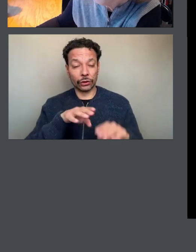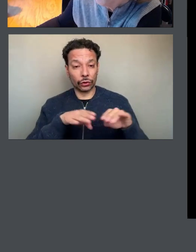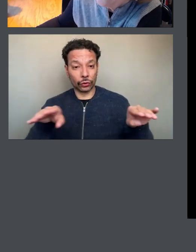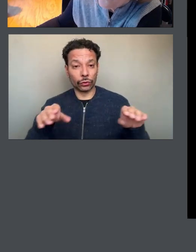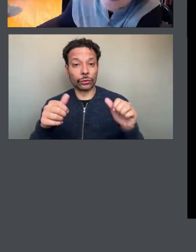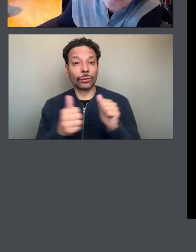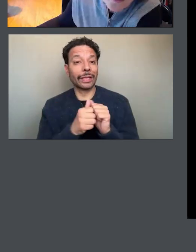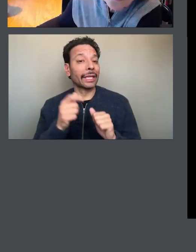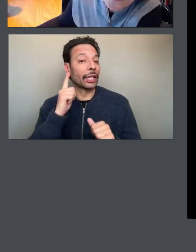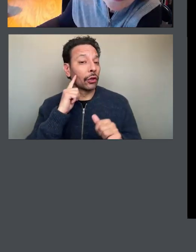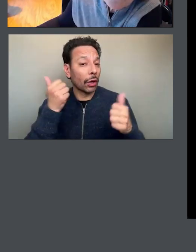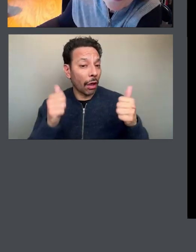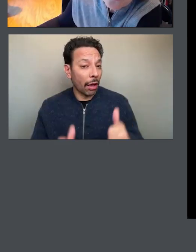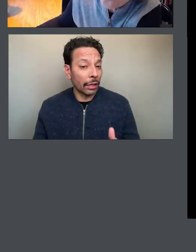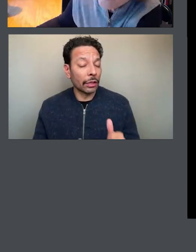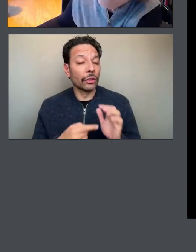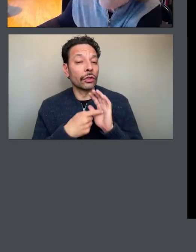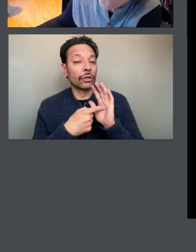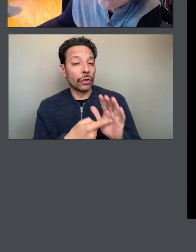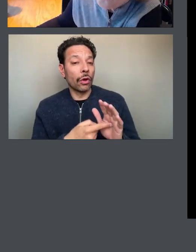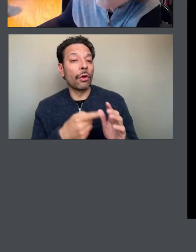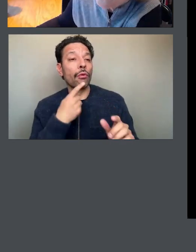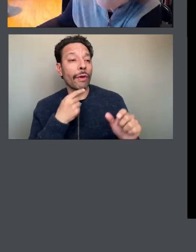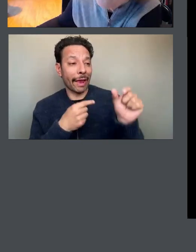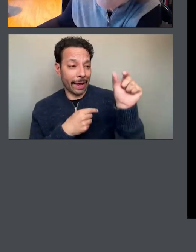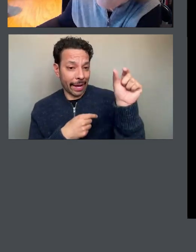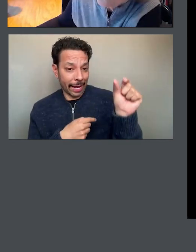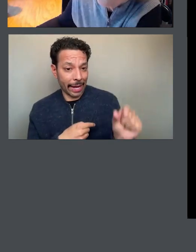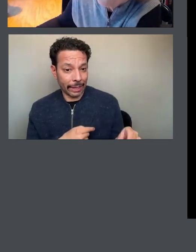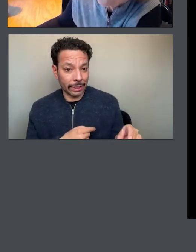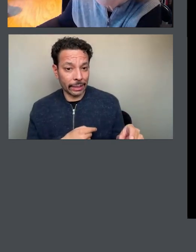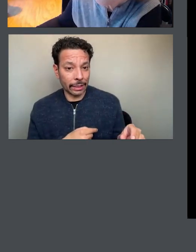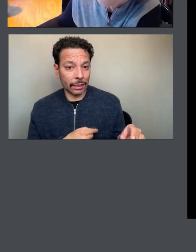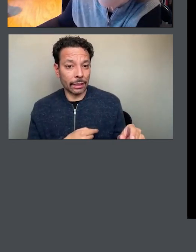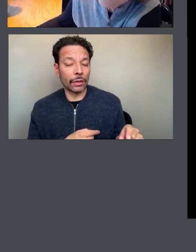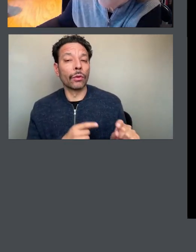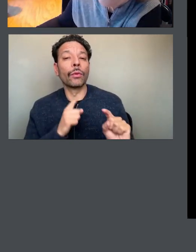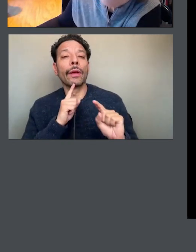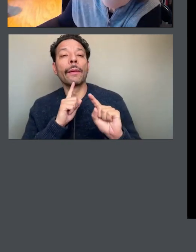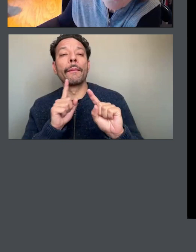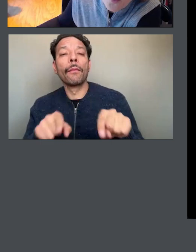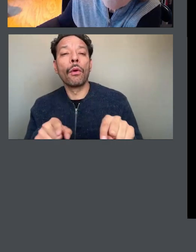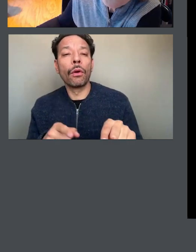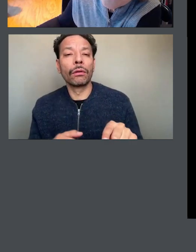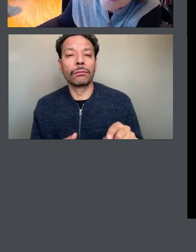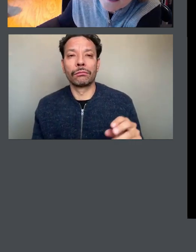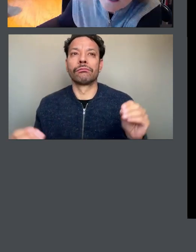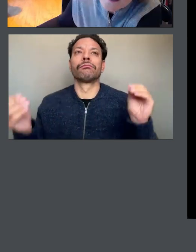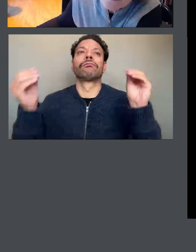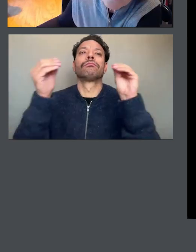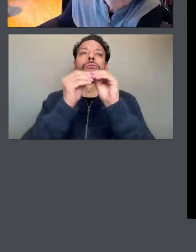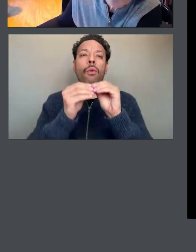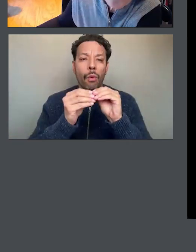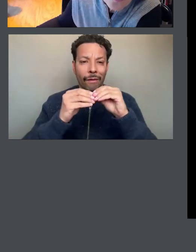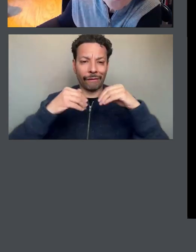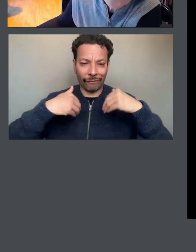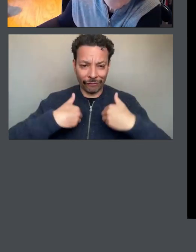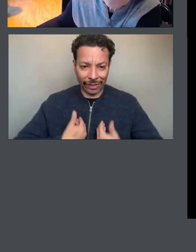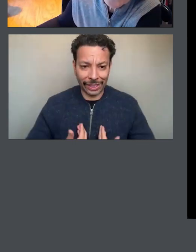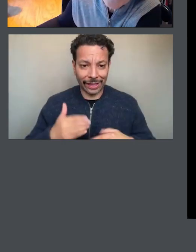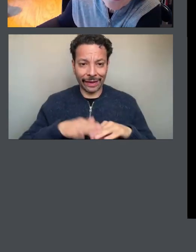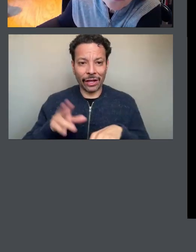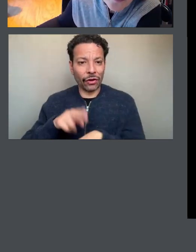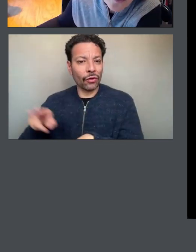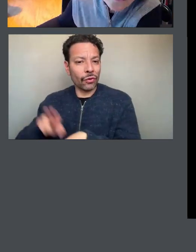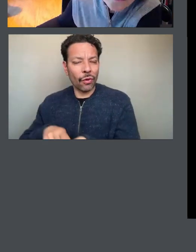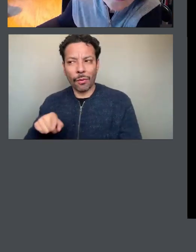with hearing loss, represented by the red bars, reported significantly more fatigue than their normal